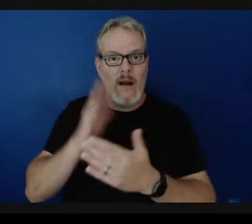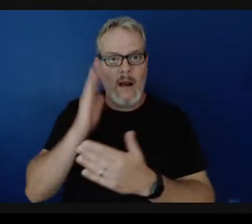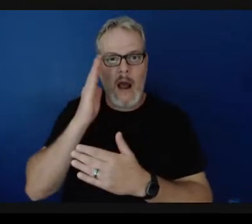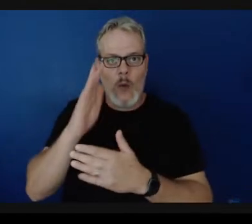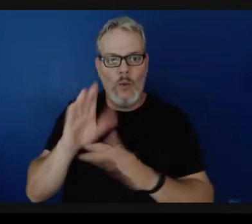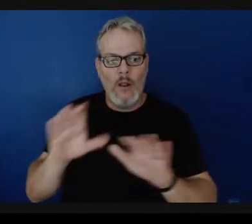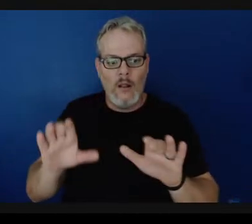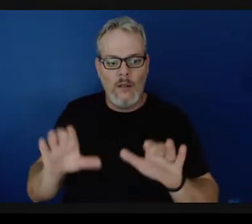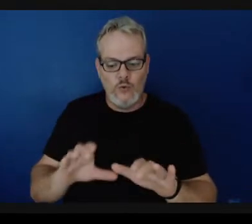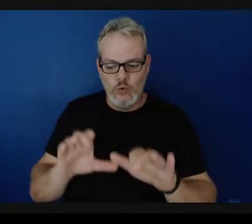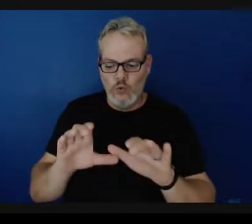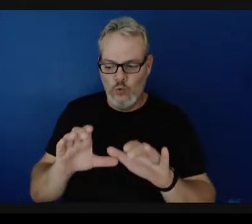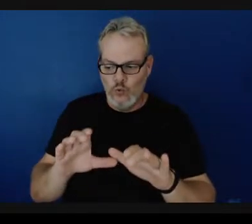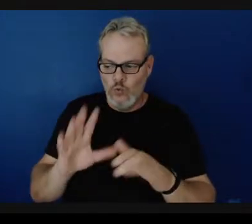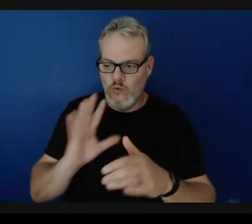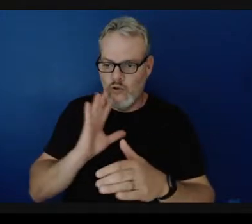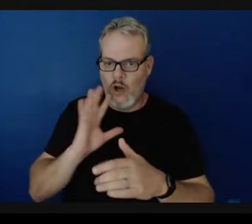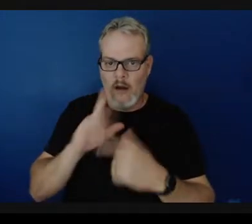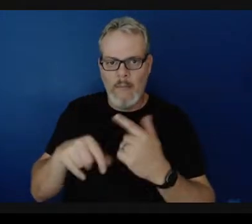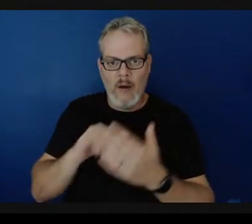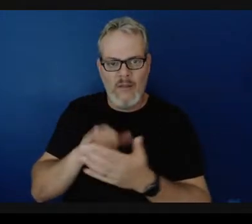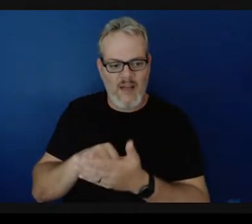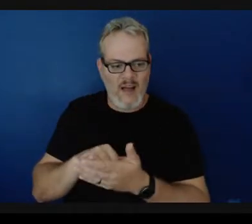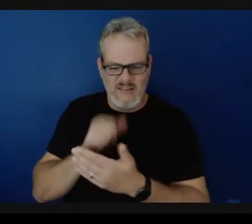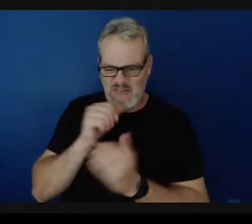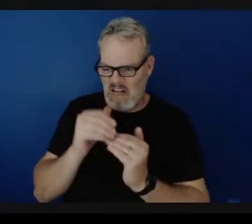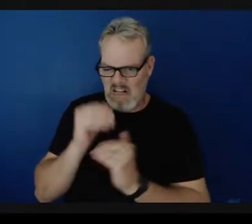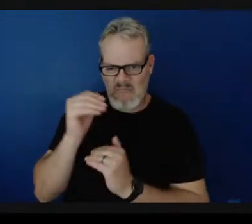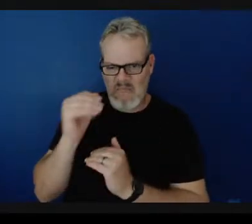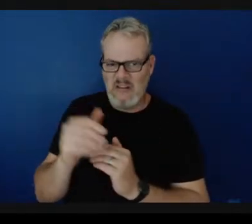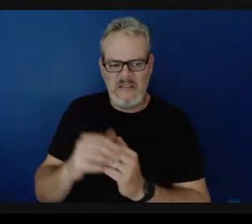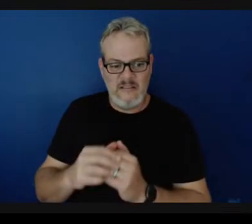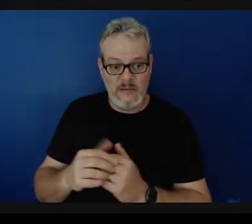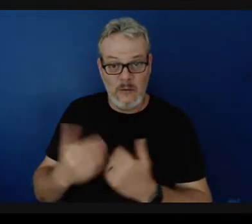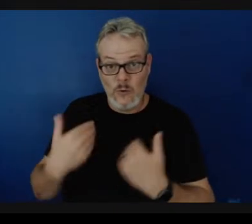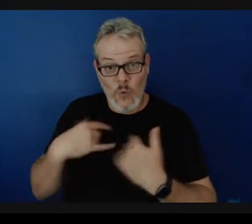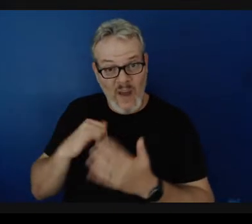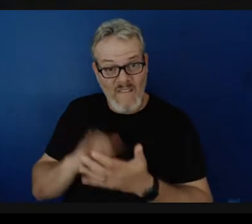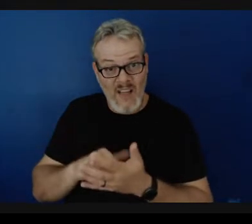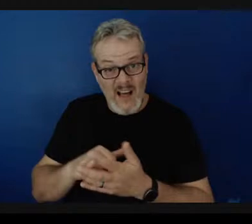would probably like to cover as upcoming events. Do we have that somewhere?